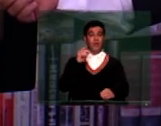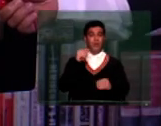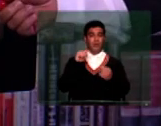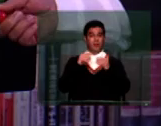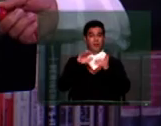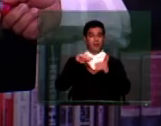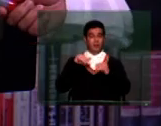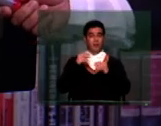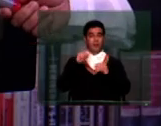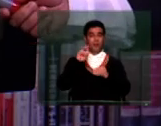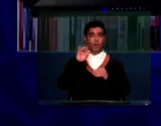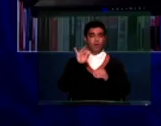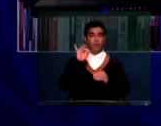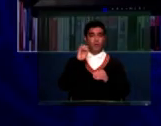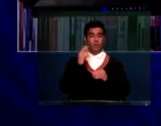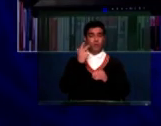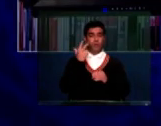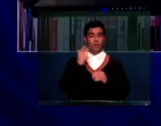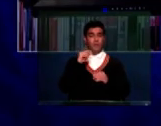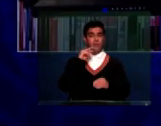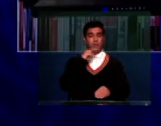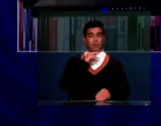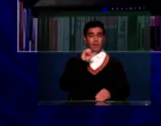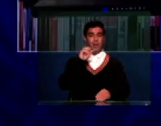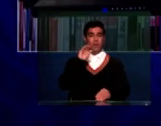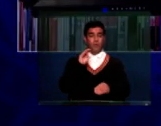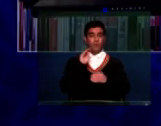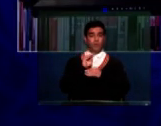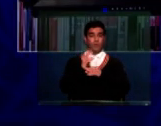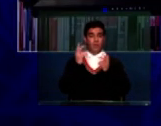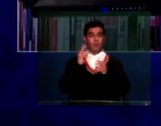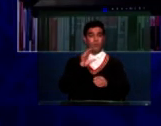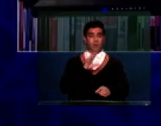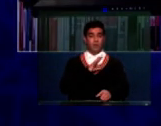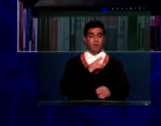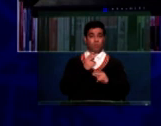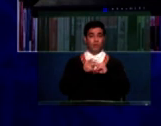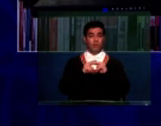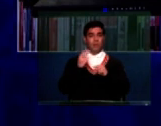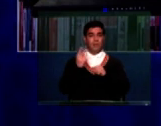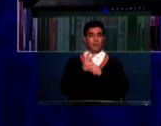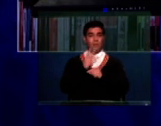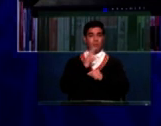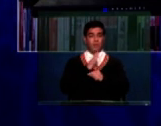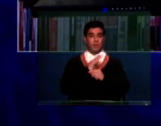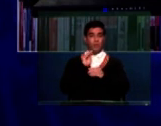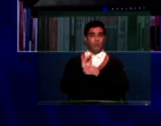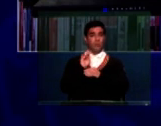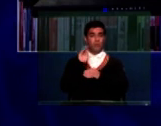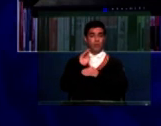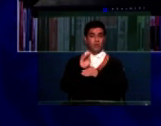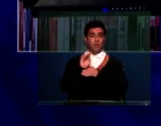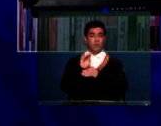xlorid ioni va 3ta kislorod atomini qo'shishimiz kerak bo'lgan edi va biz 2 marta ko'p qo'shishimiz inobatga